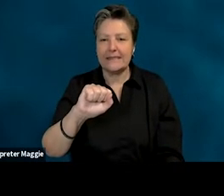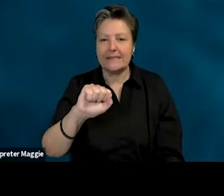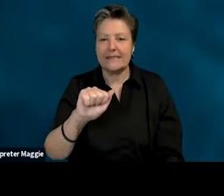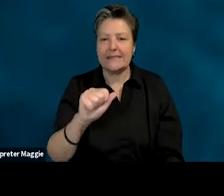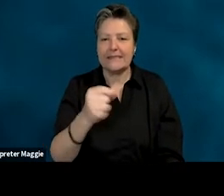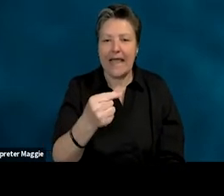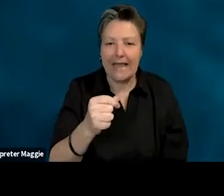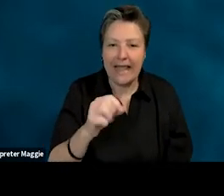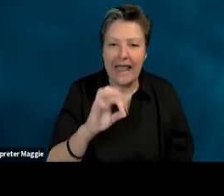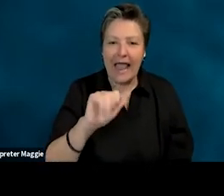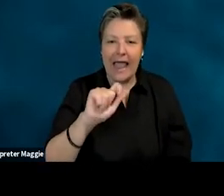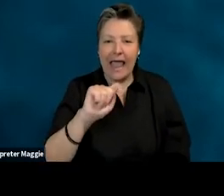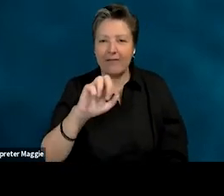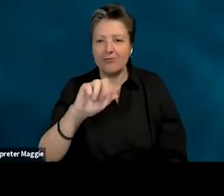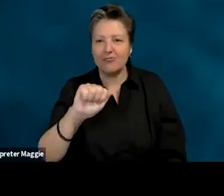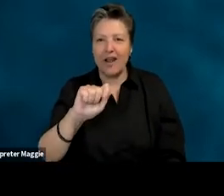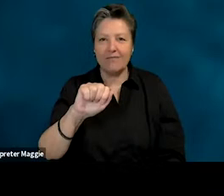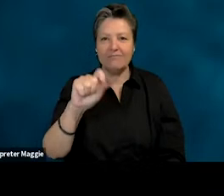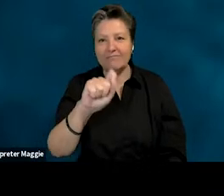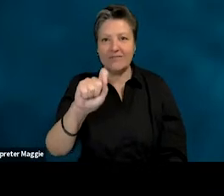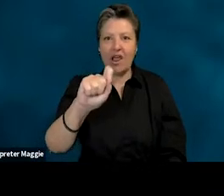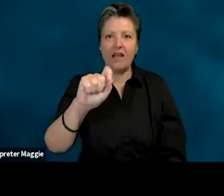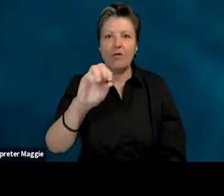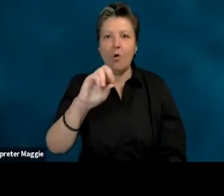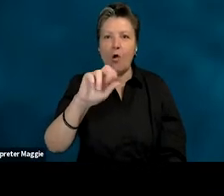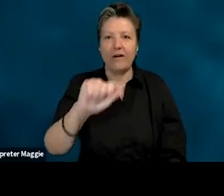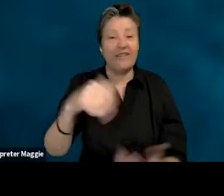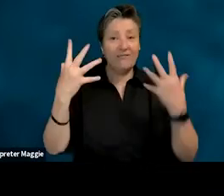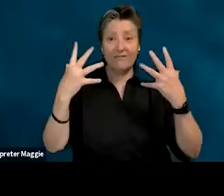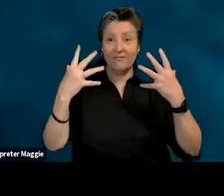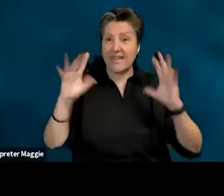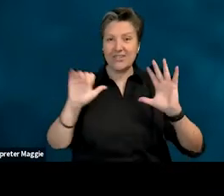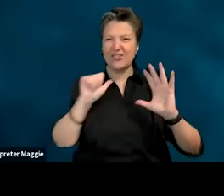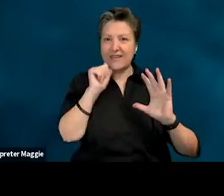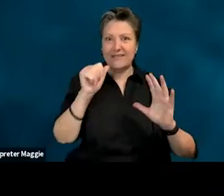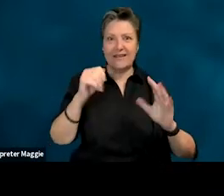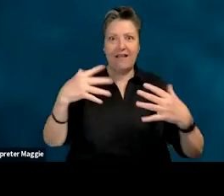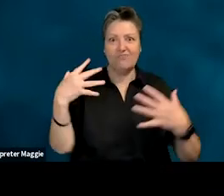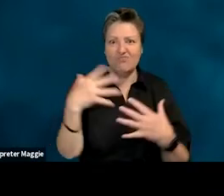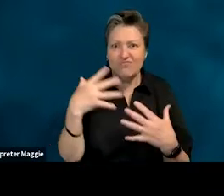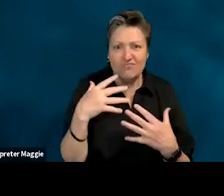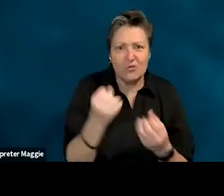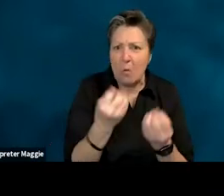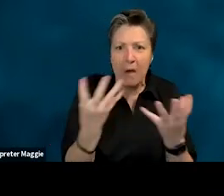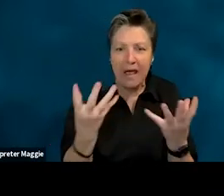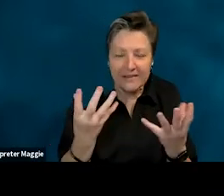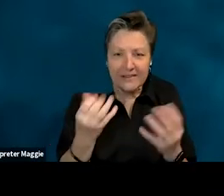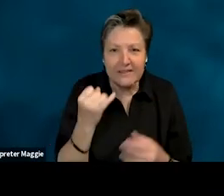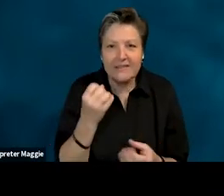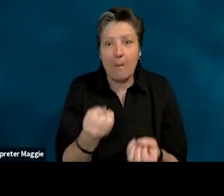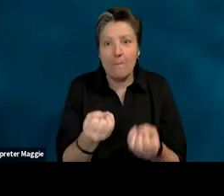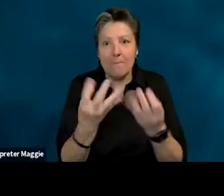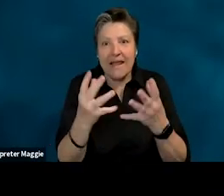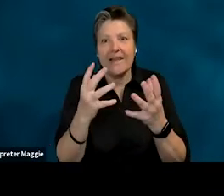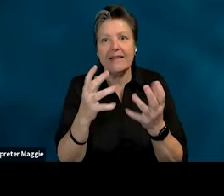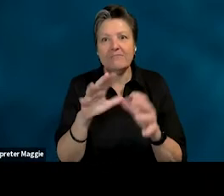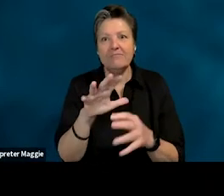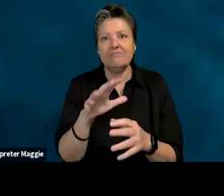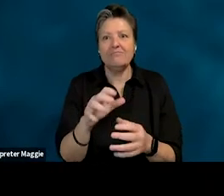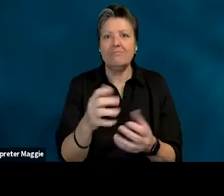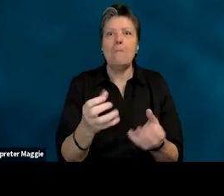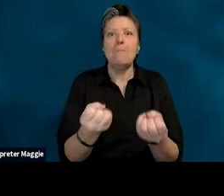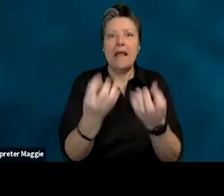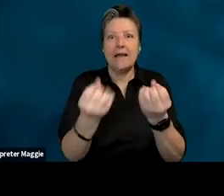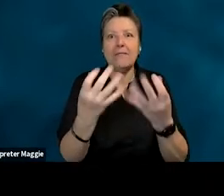And that's it. It's not quite as intimidating as it seems when you first look at that, you know, many hundred page book. But of course, if you have